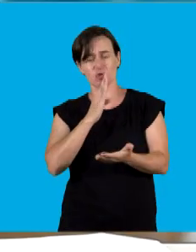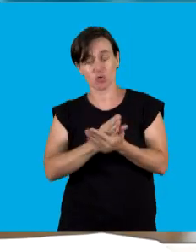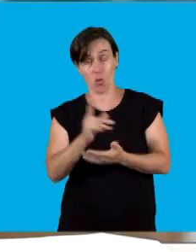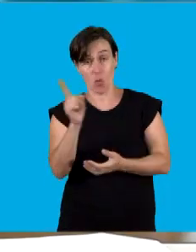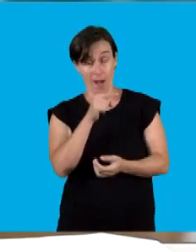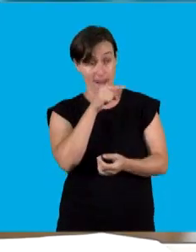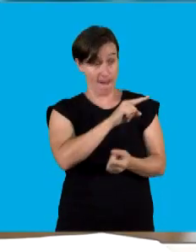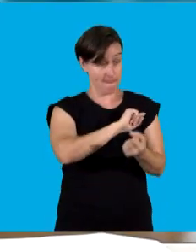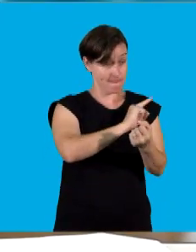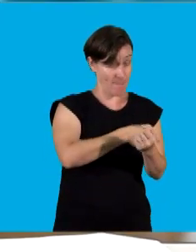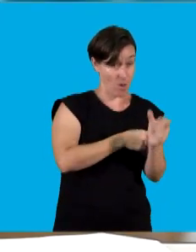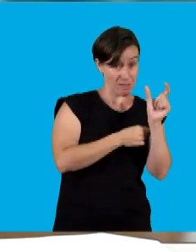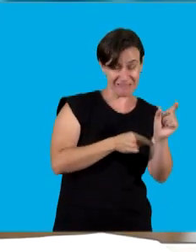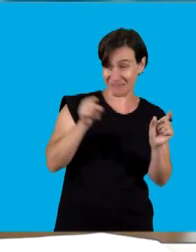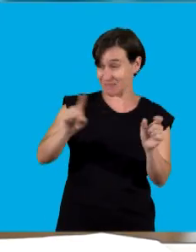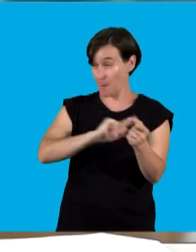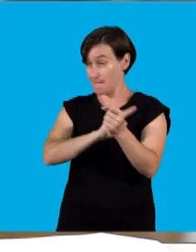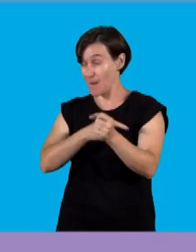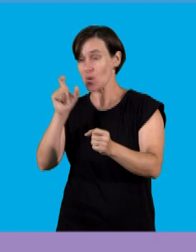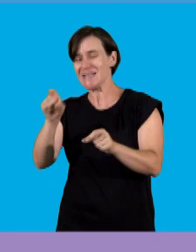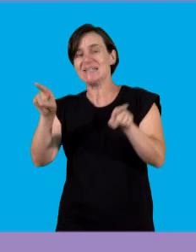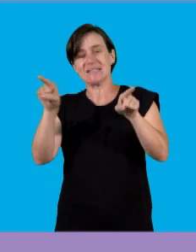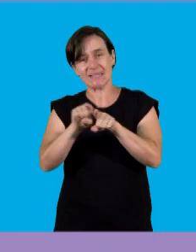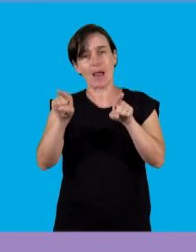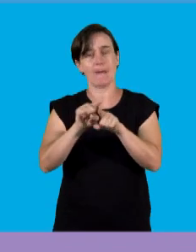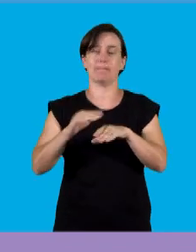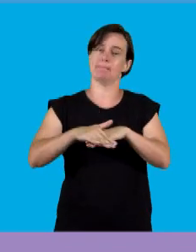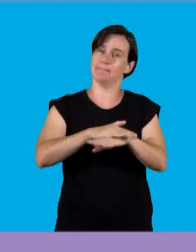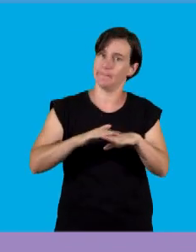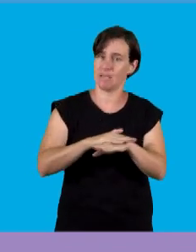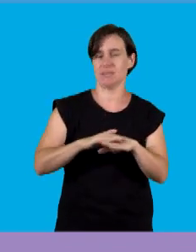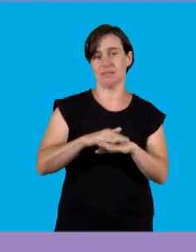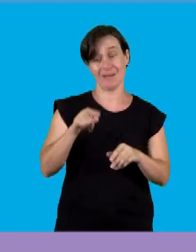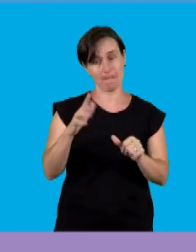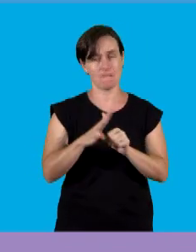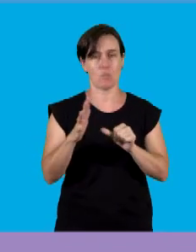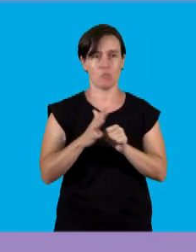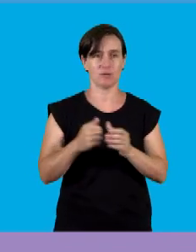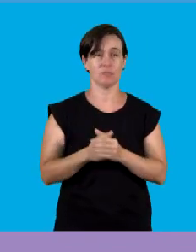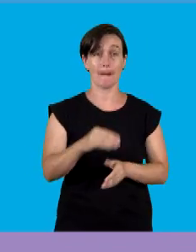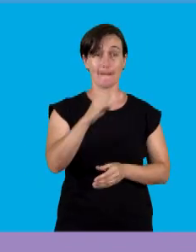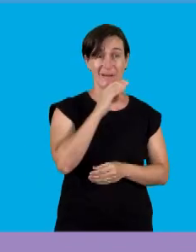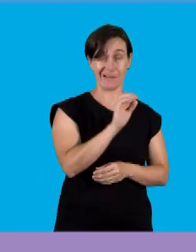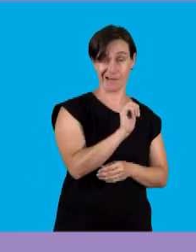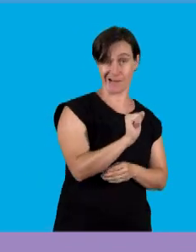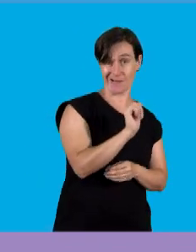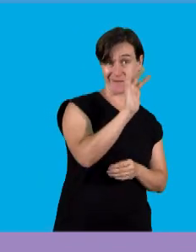that have the same base. So now we are going to be looking at the a exponent 5